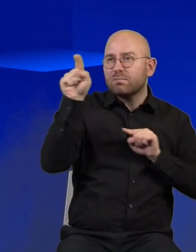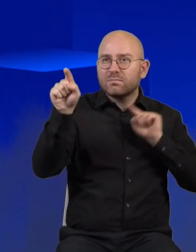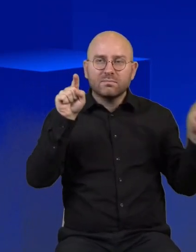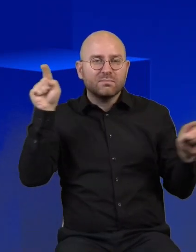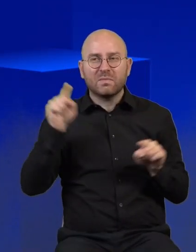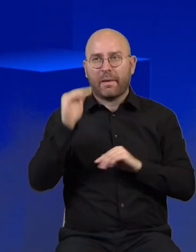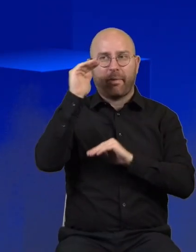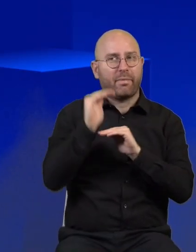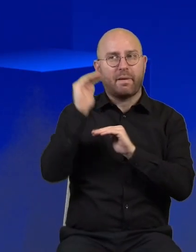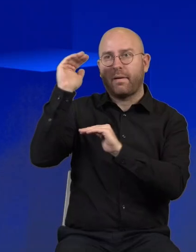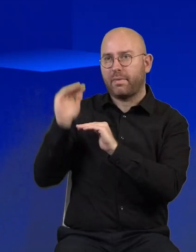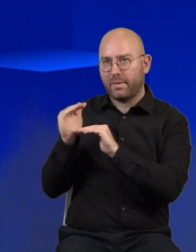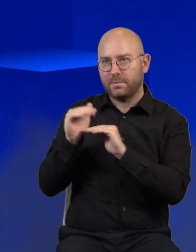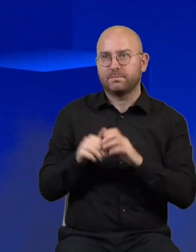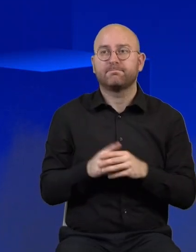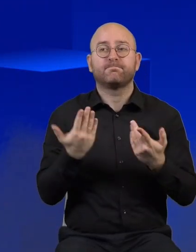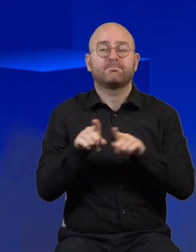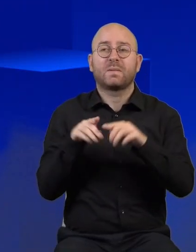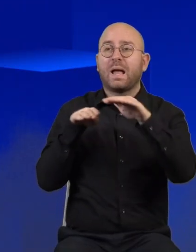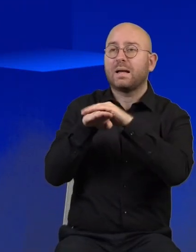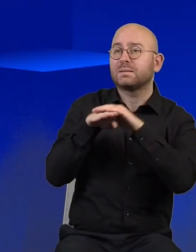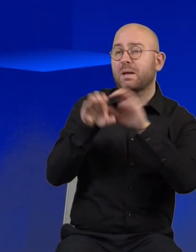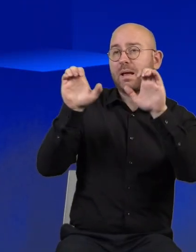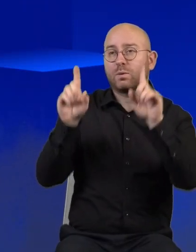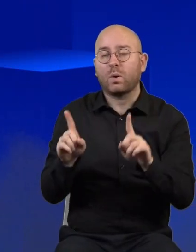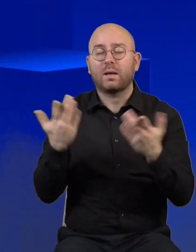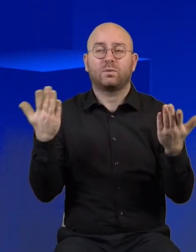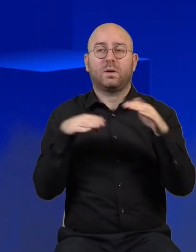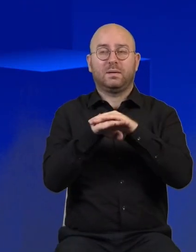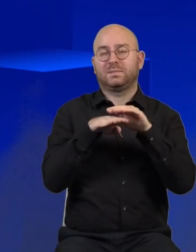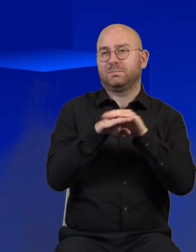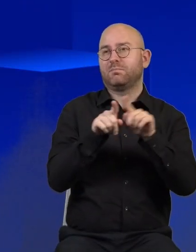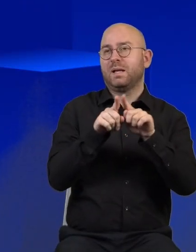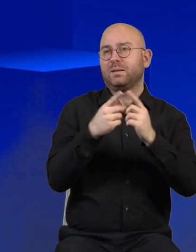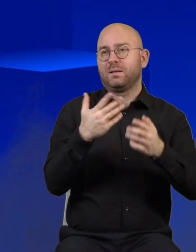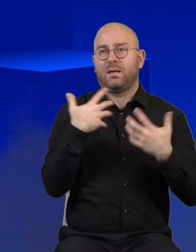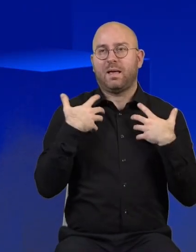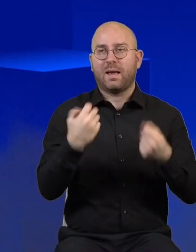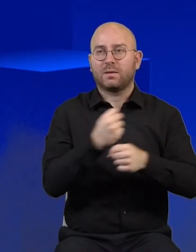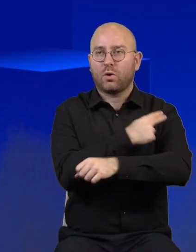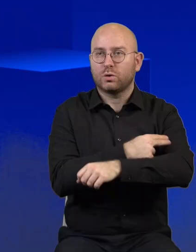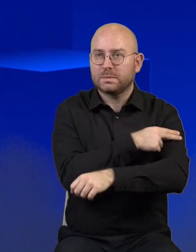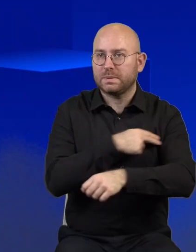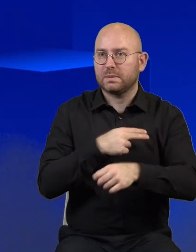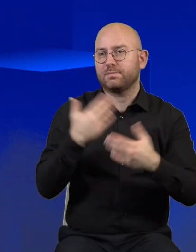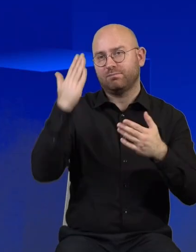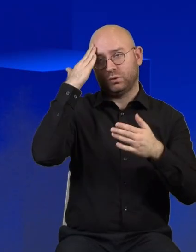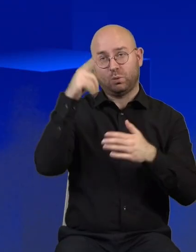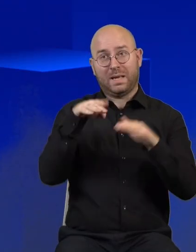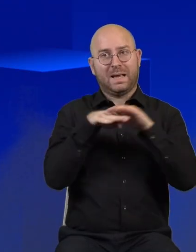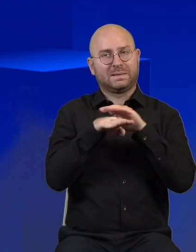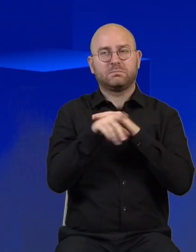again, the remote area has worse accessibility. And concerning the